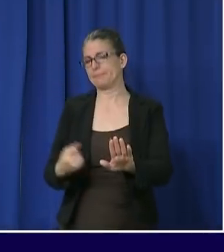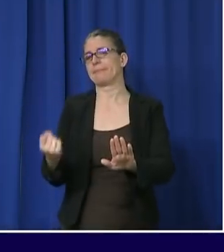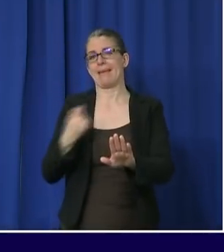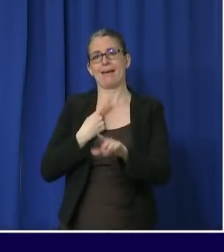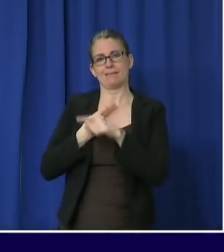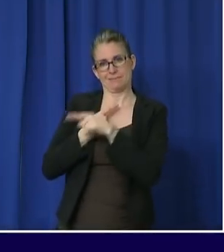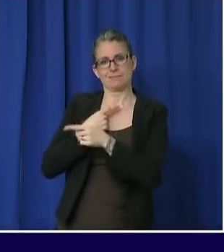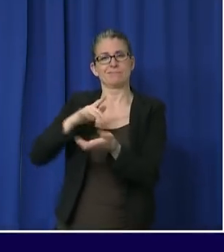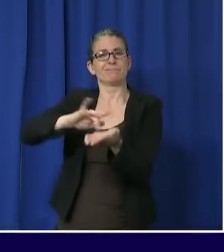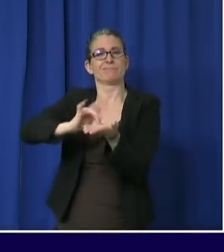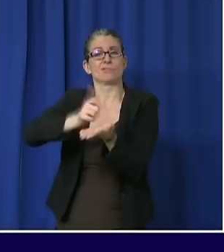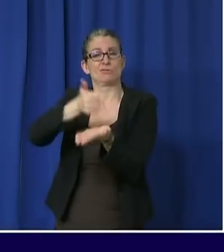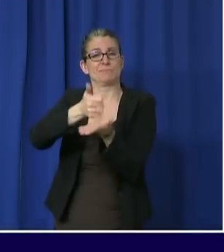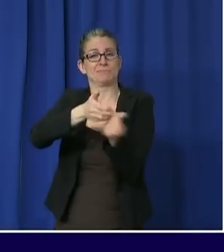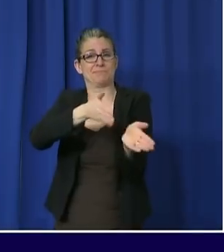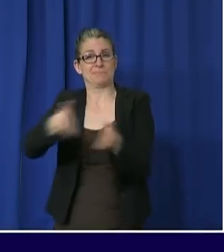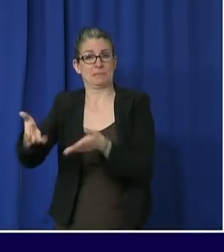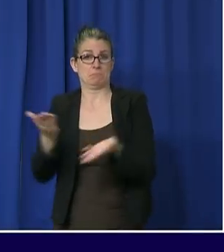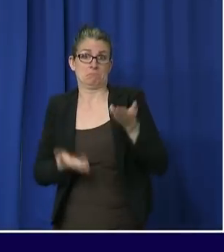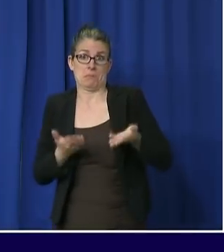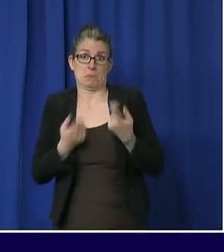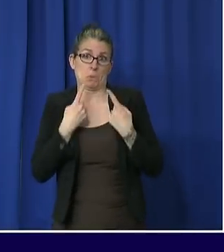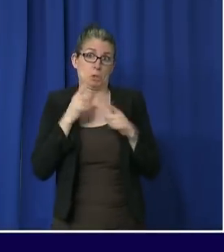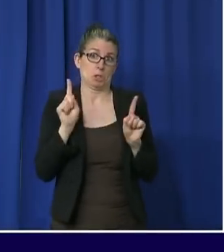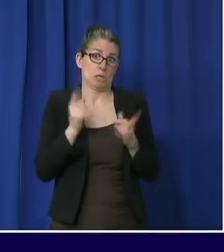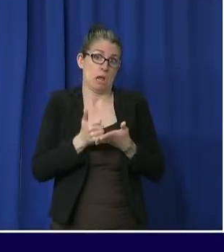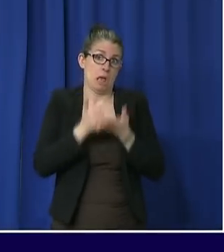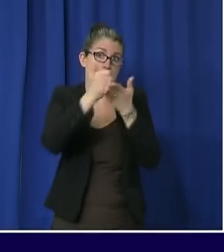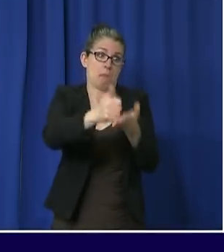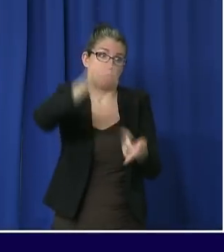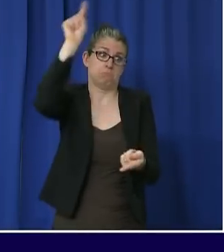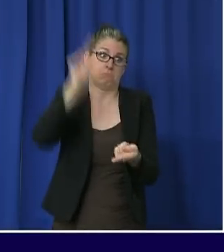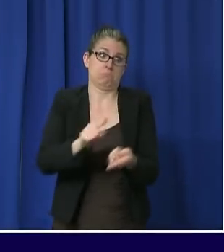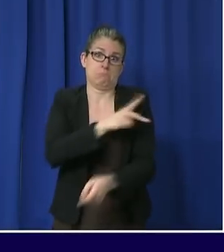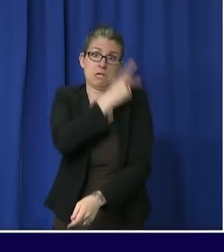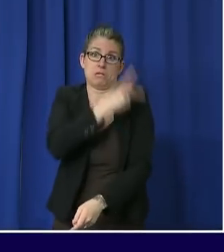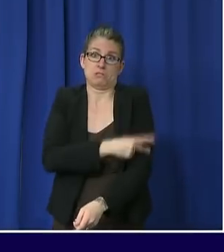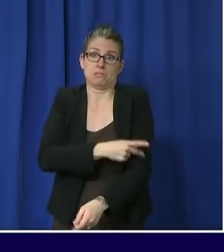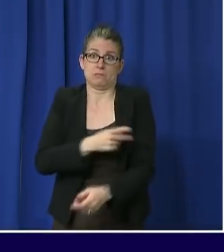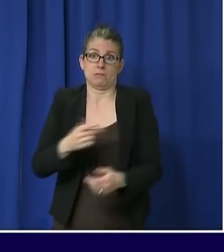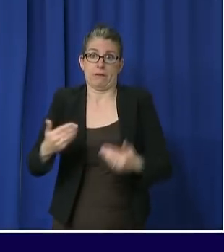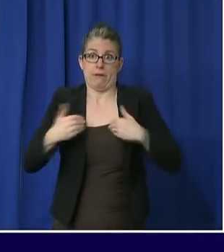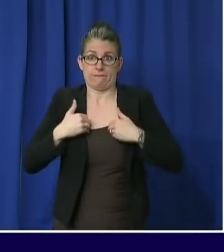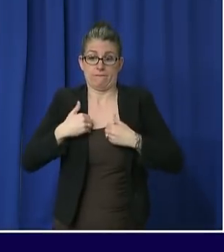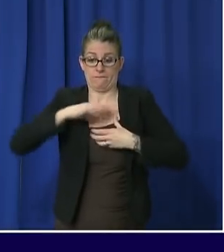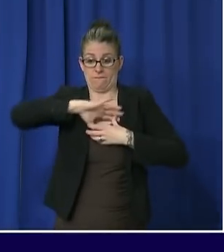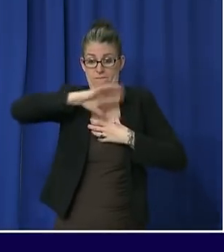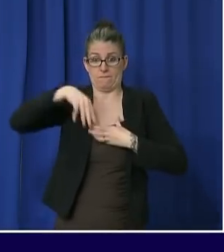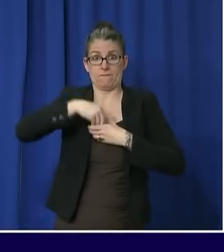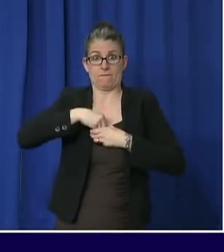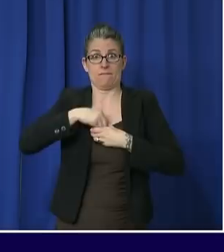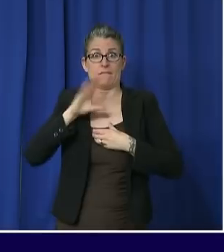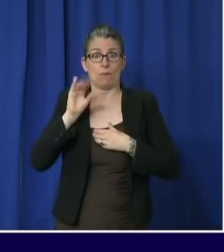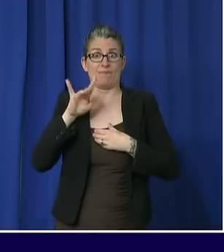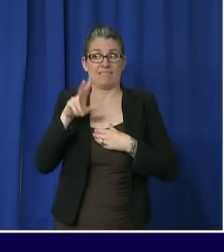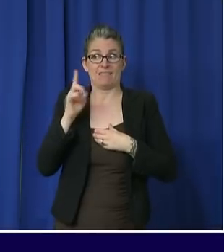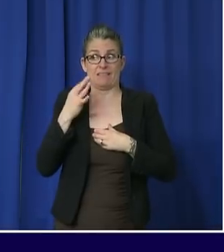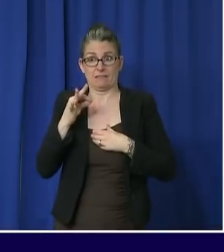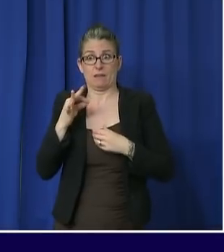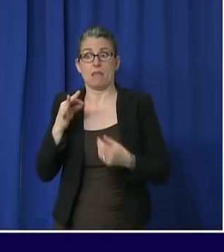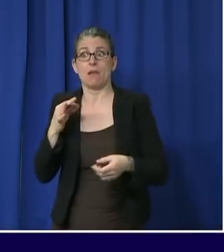potential treatment for COVID-19 infection, a drug called remdesivir. This, too, has been a question that's come up quite a bit.